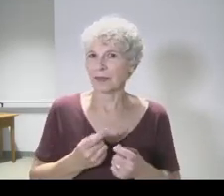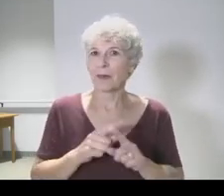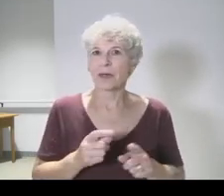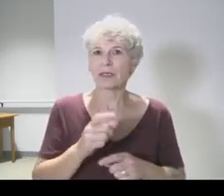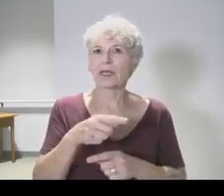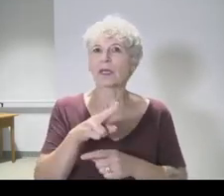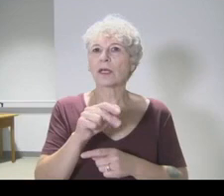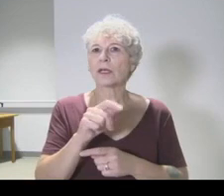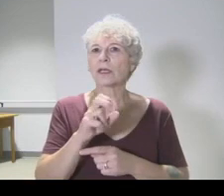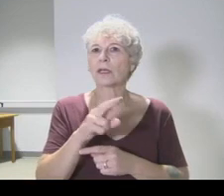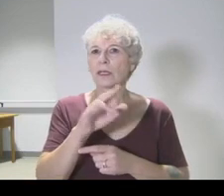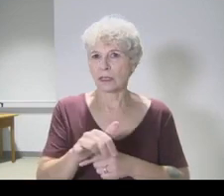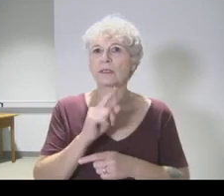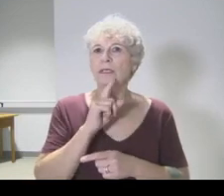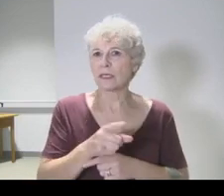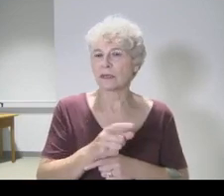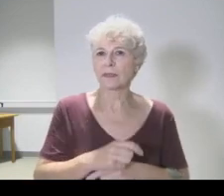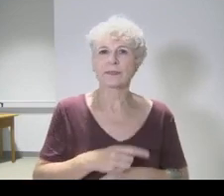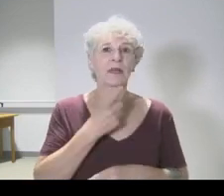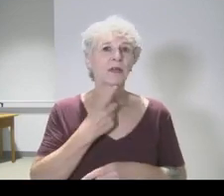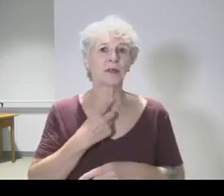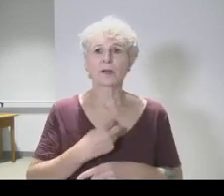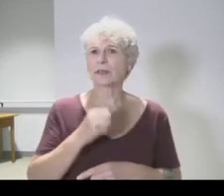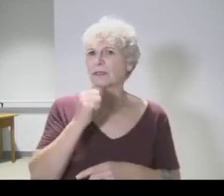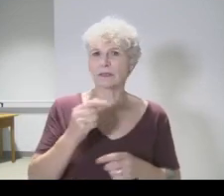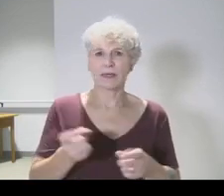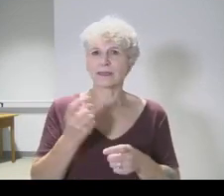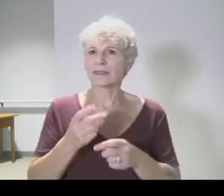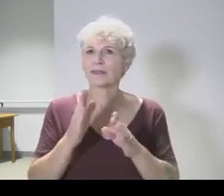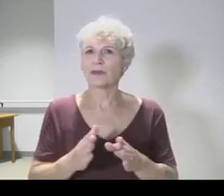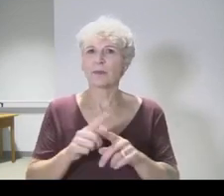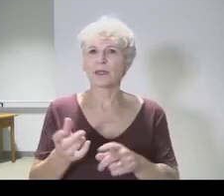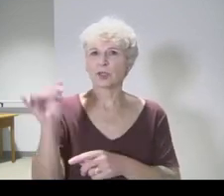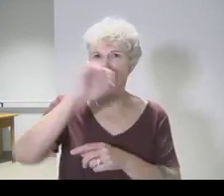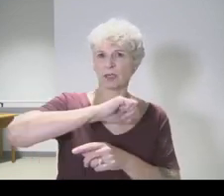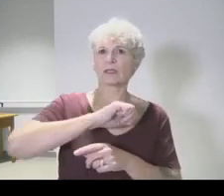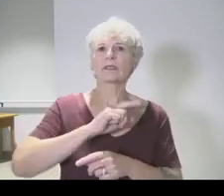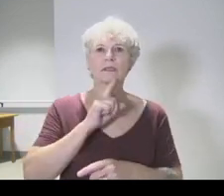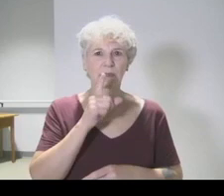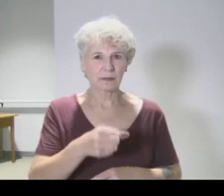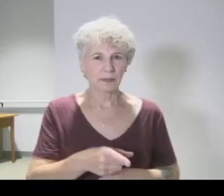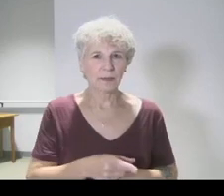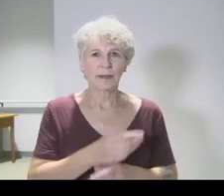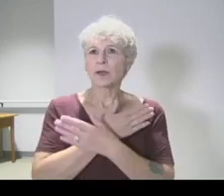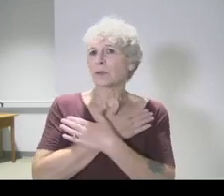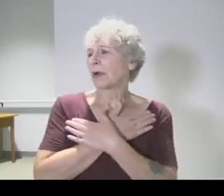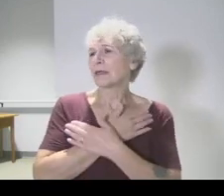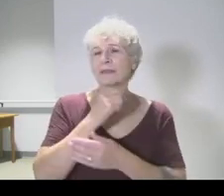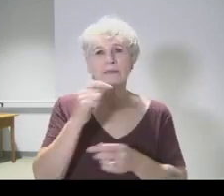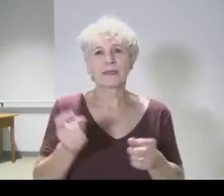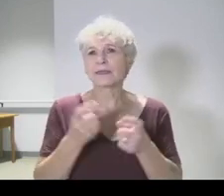gluttony is. Thirst isn't sinful, but drunkenness is. Rest isn't